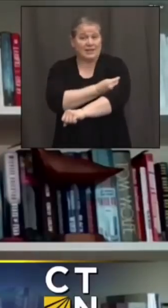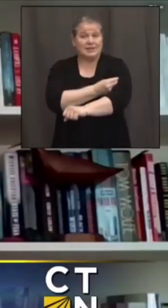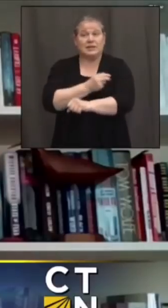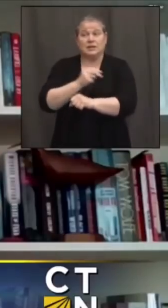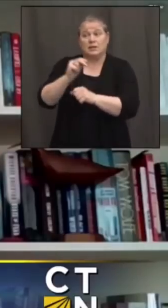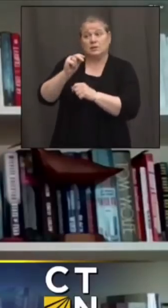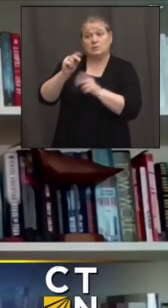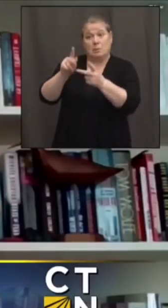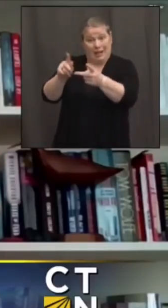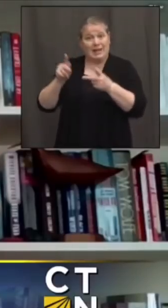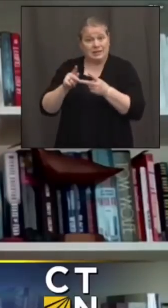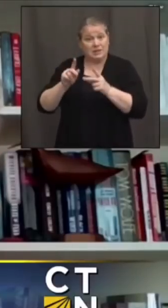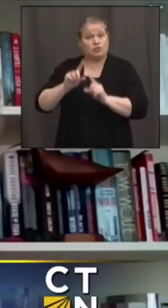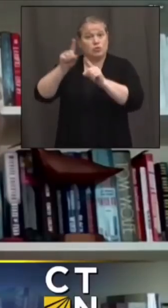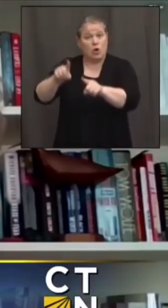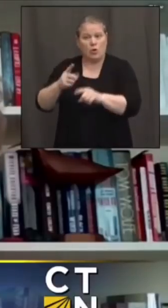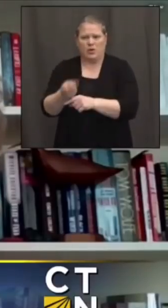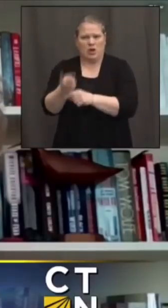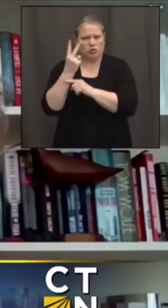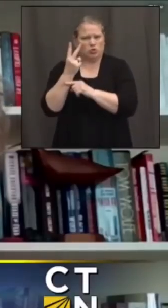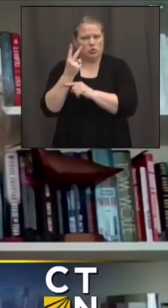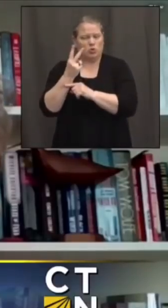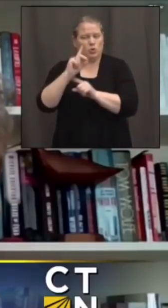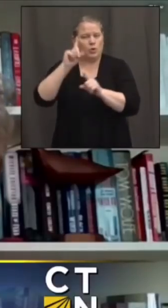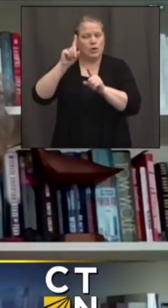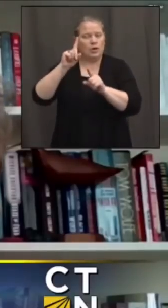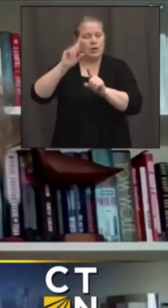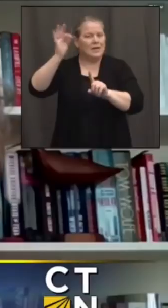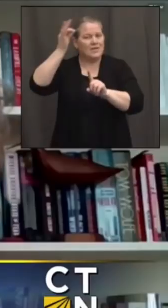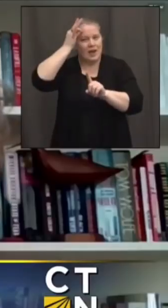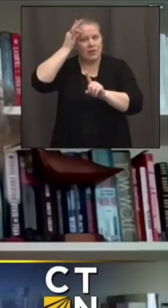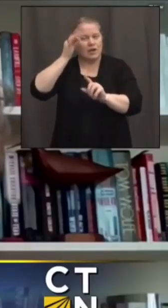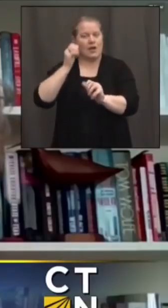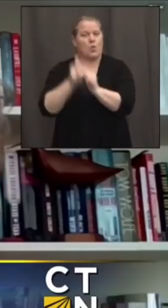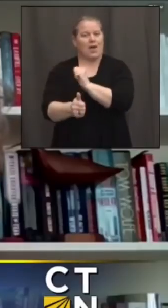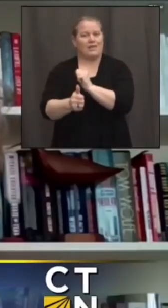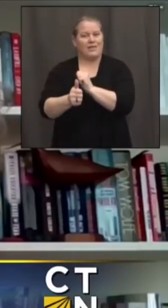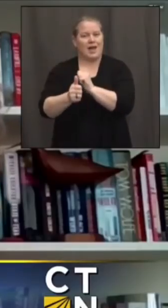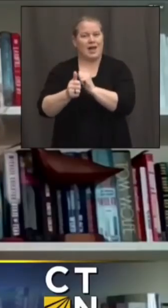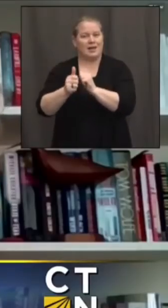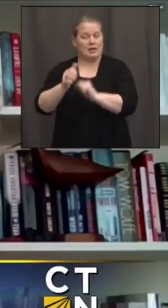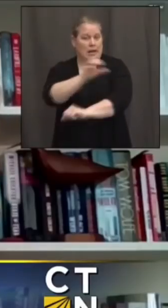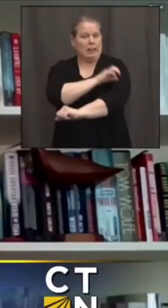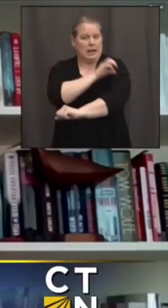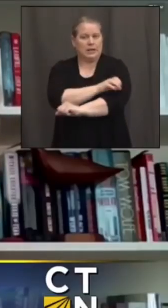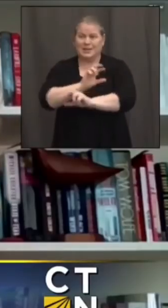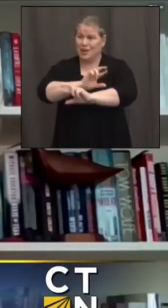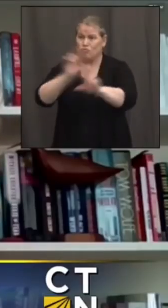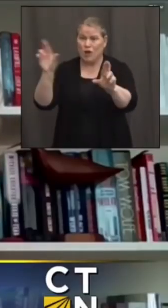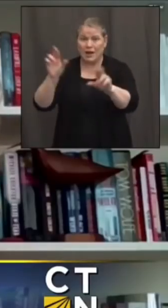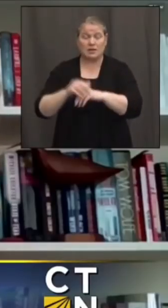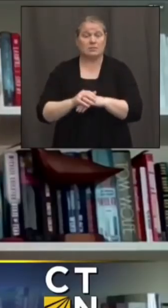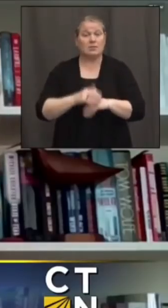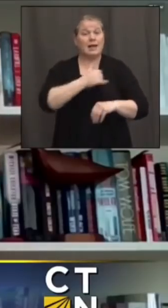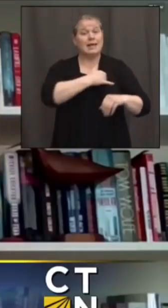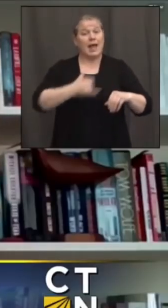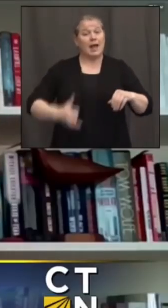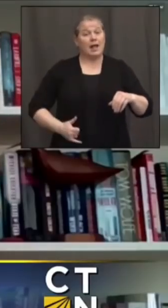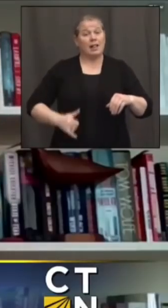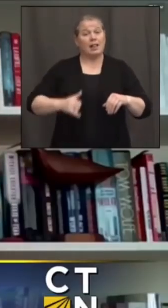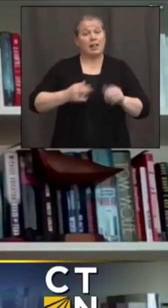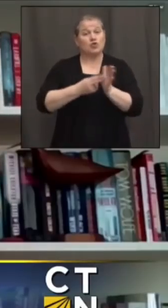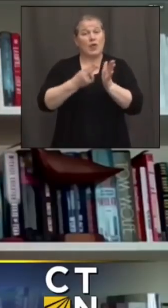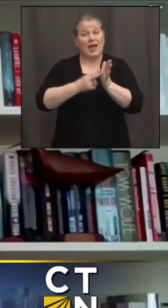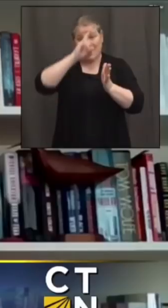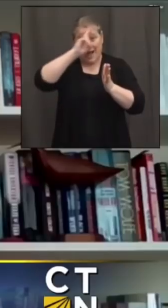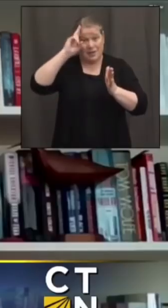are raring to go. Yale New Haven Hospital is helping us with some vaccination work down there. We've got